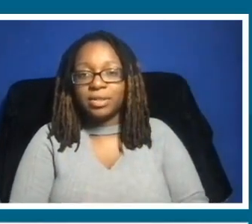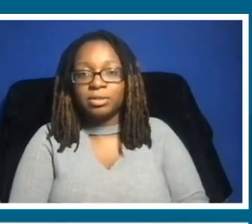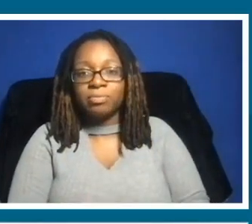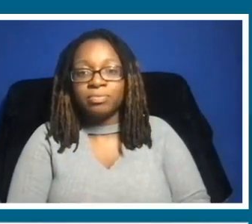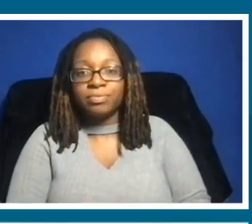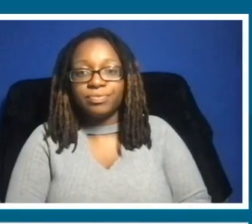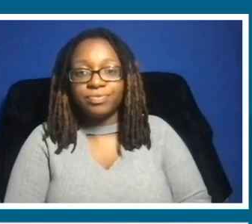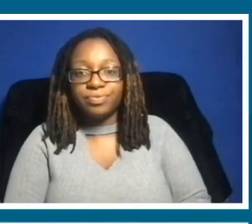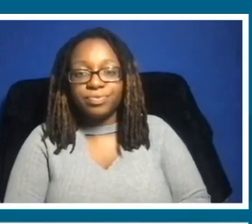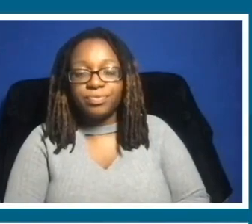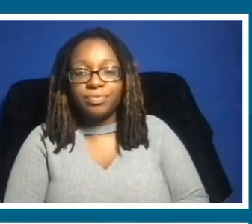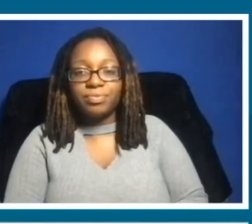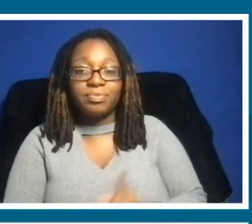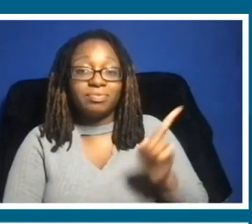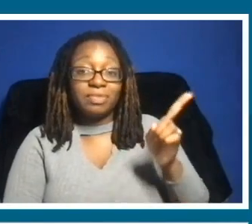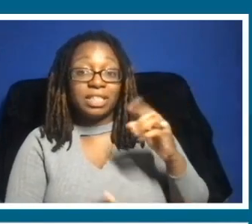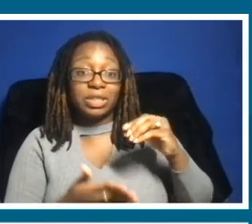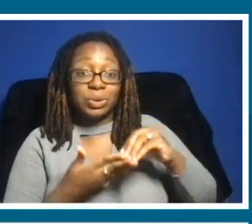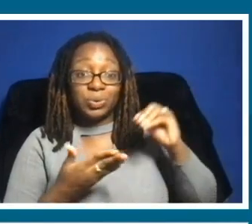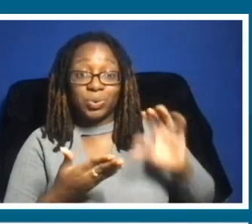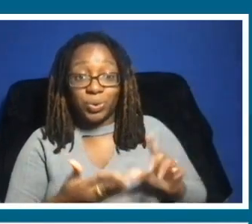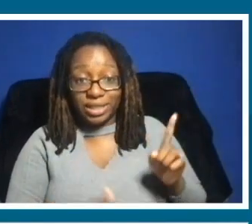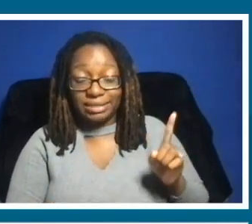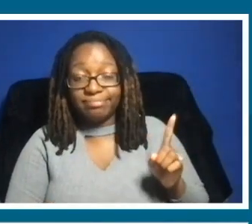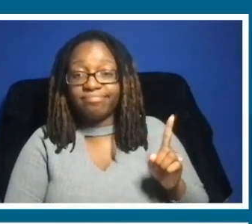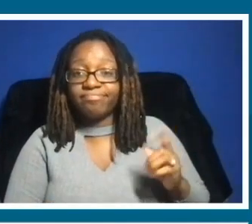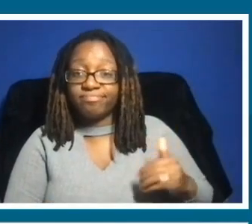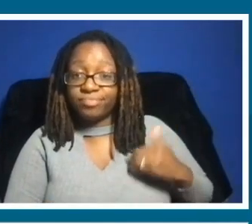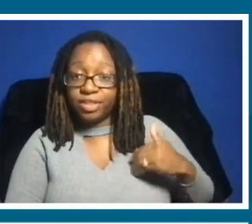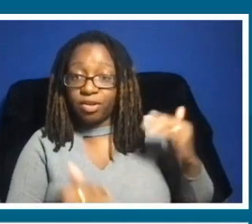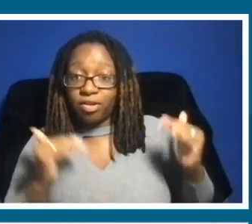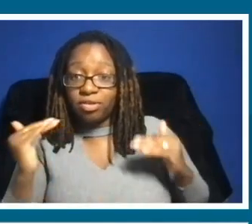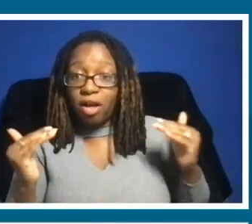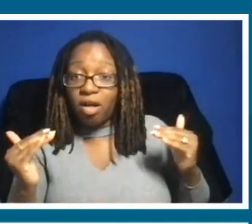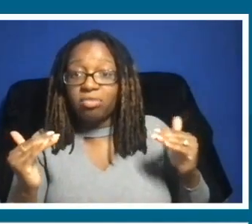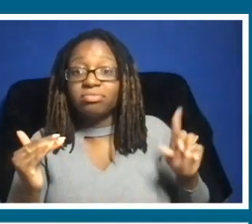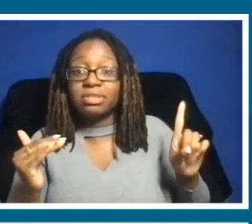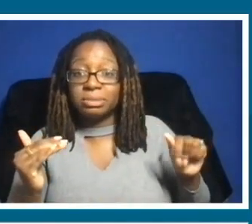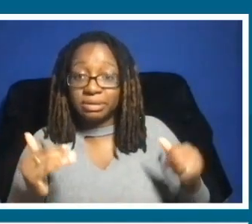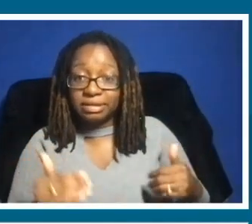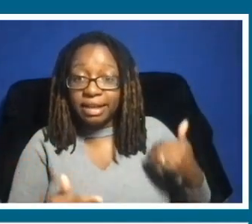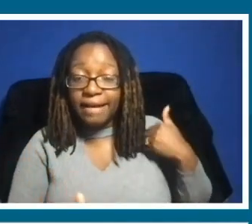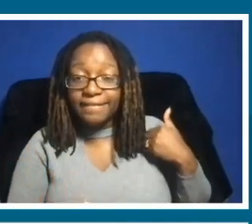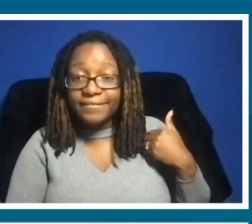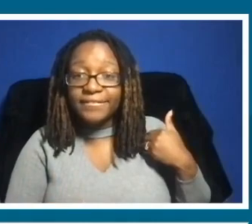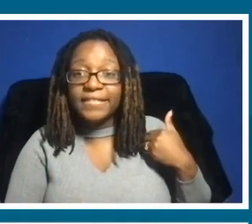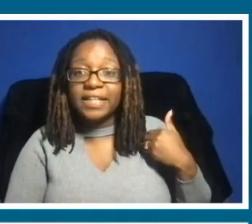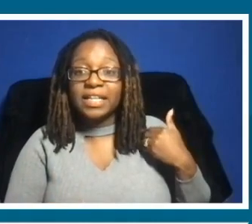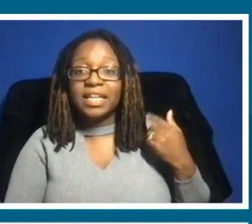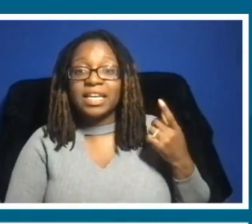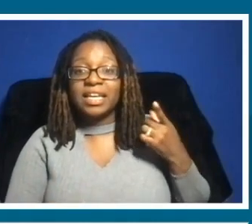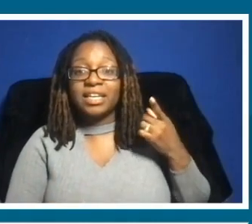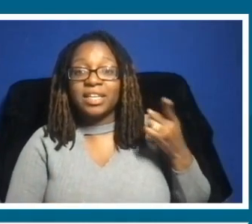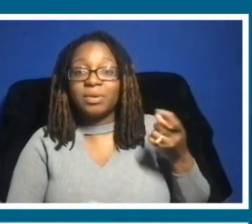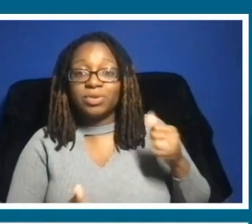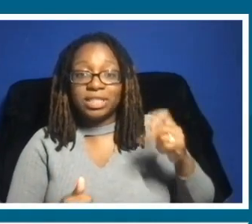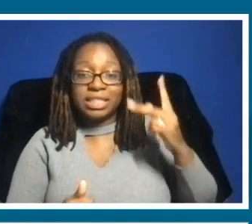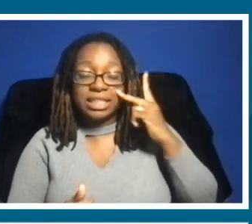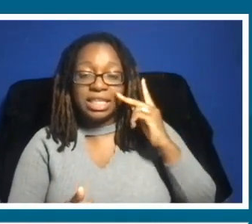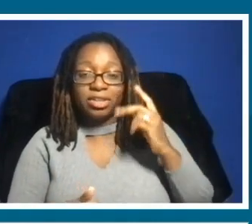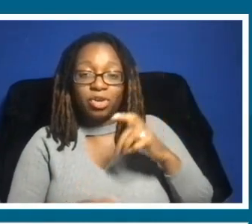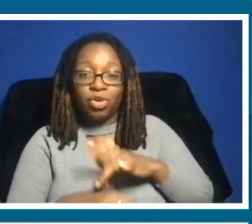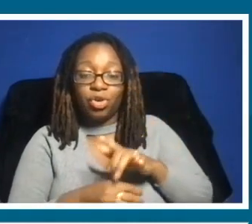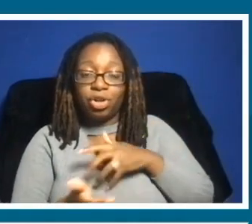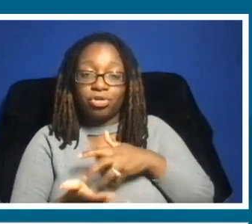this student, young adult, with disabilities was vetting our early drafts of the K